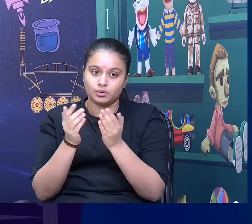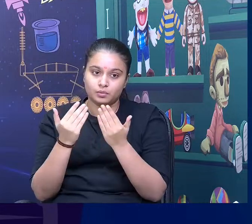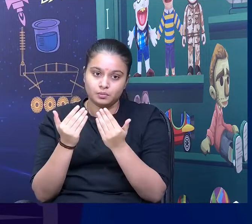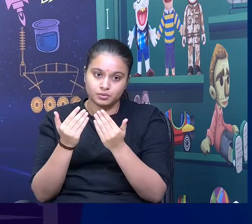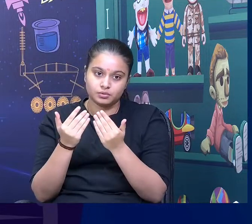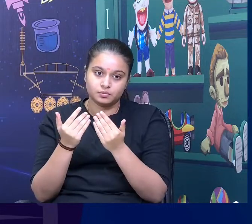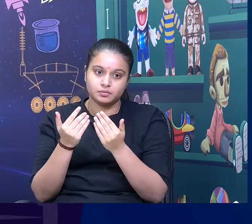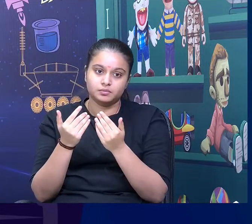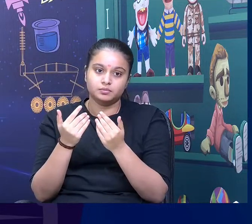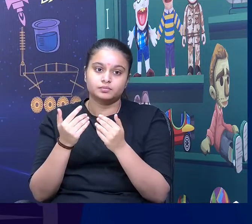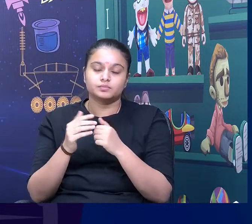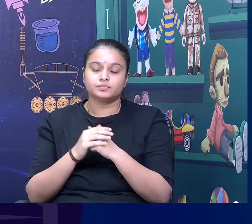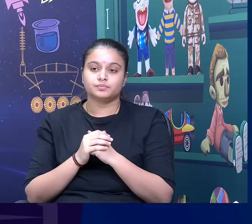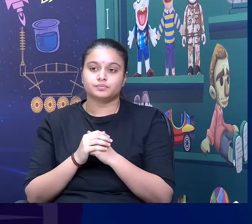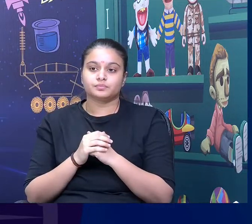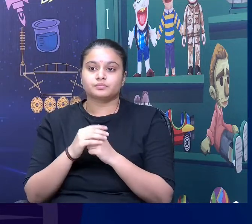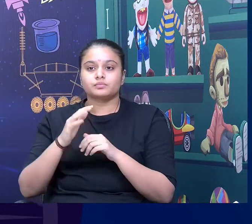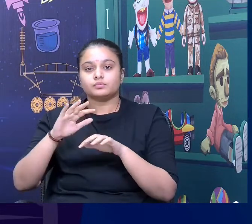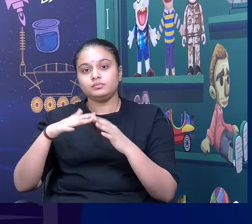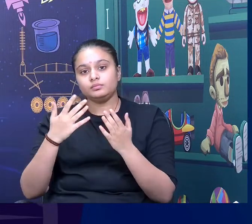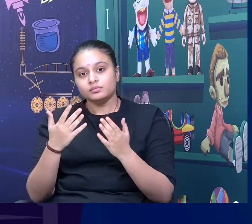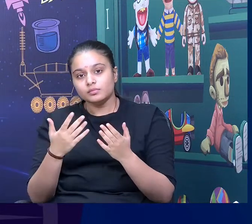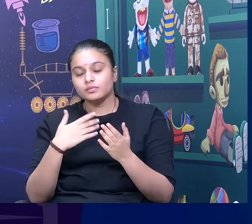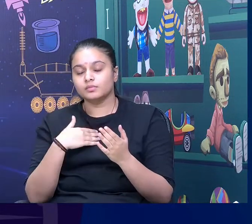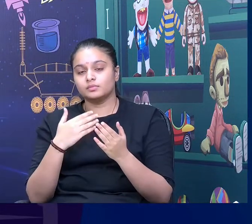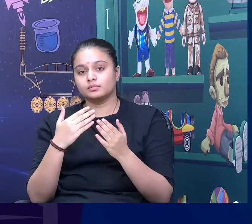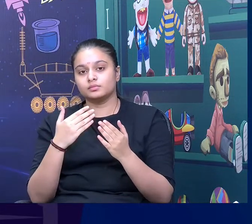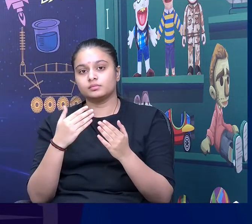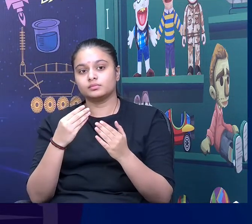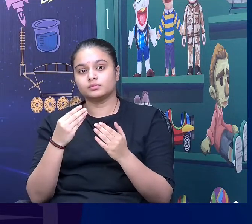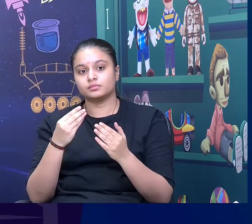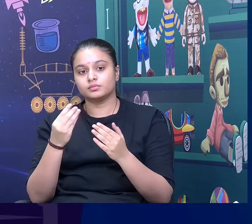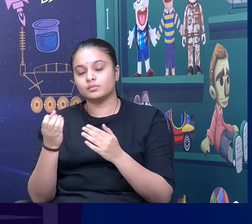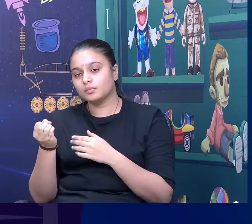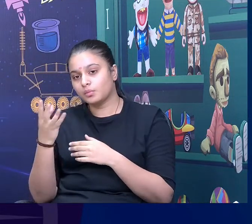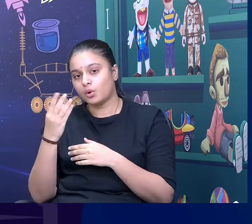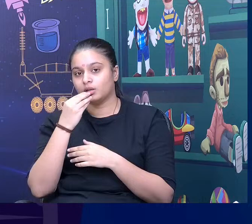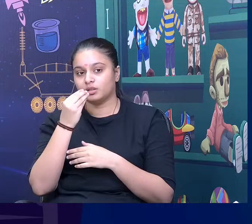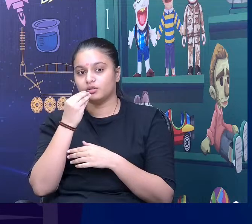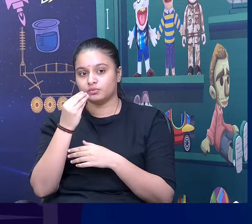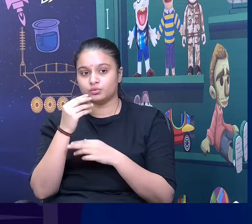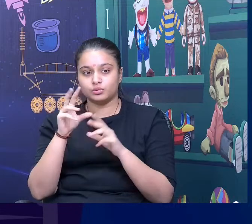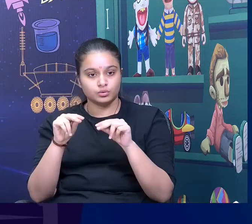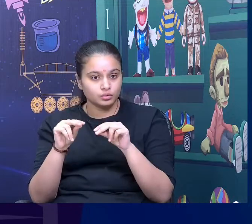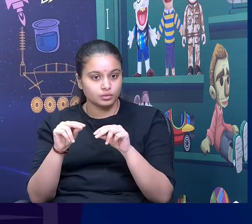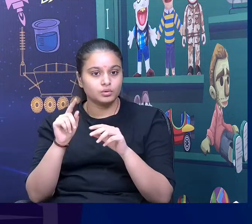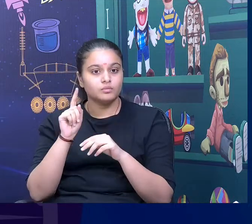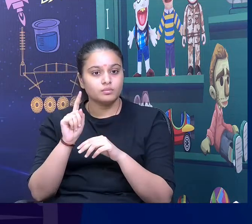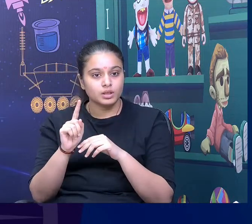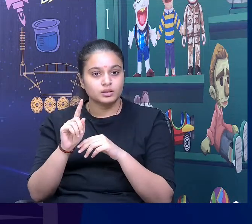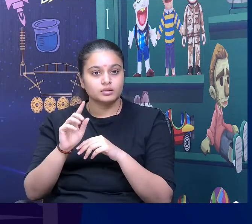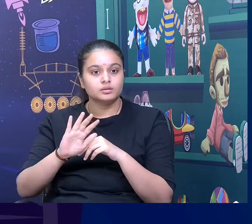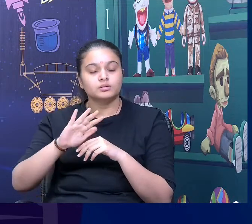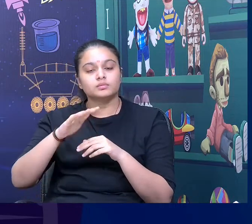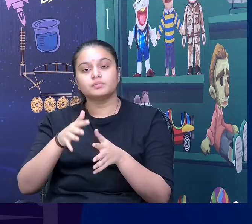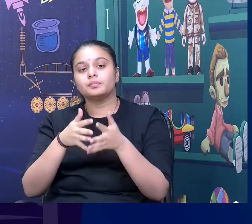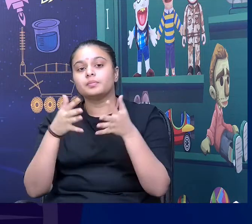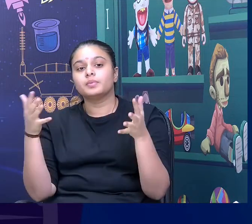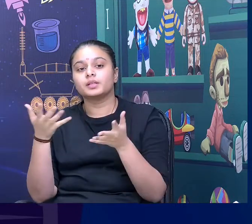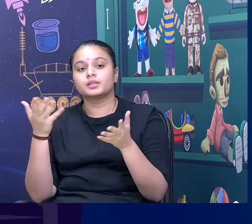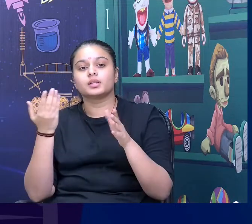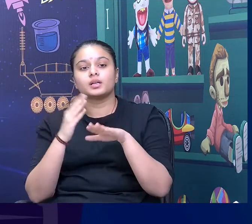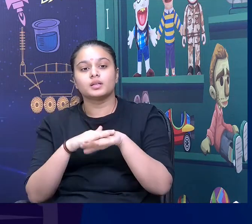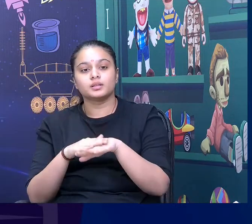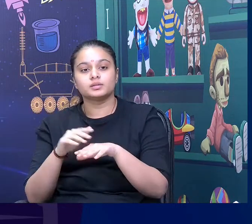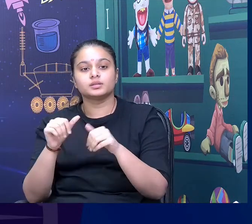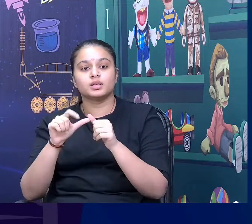for example, not being able to eat breakfast in the morning, but it could be as major as